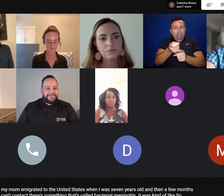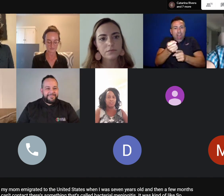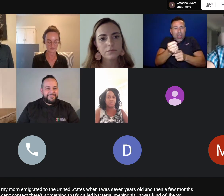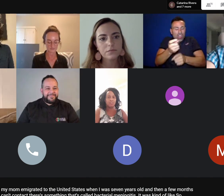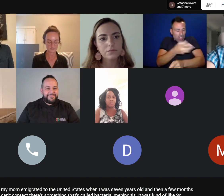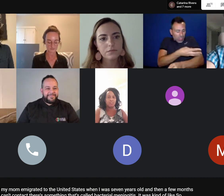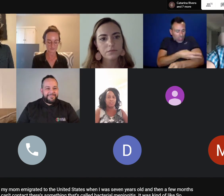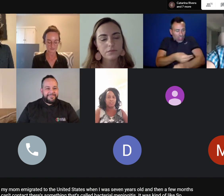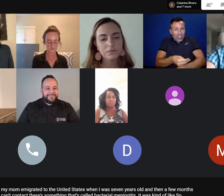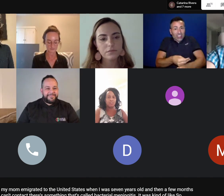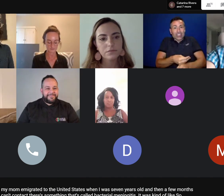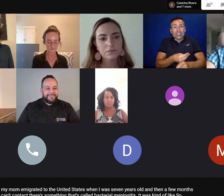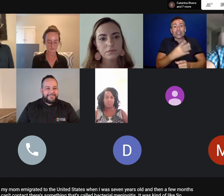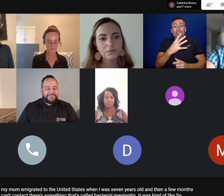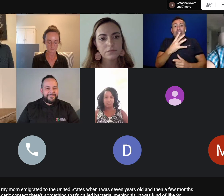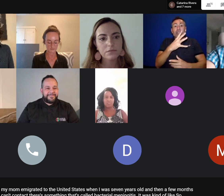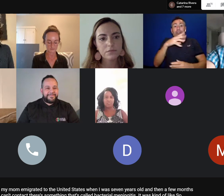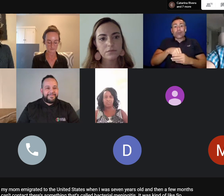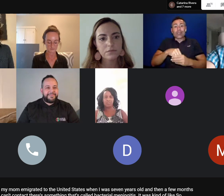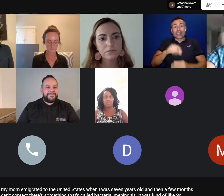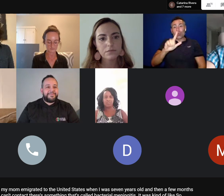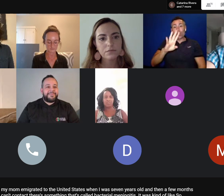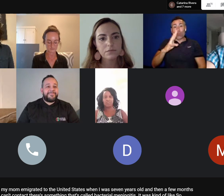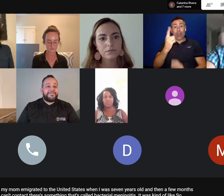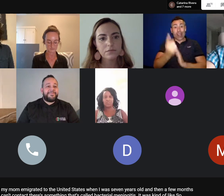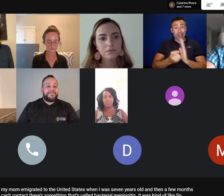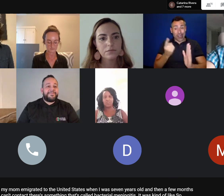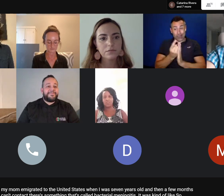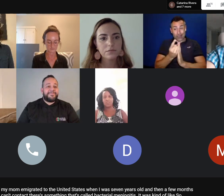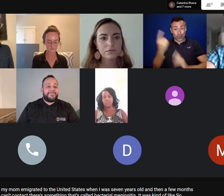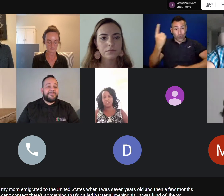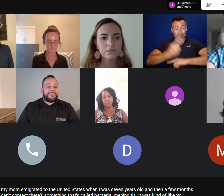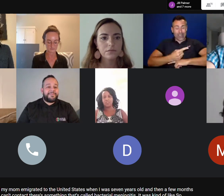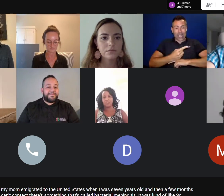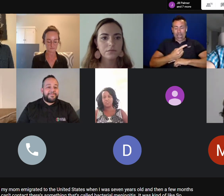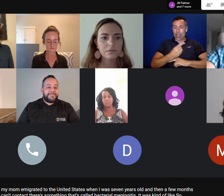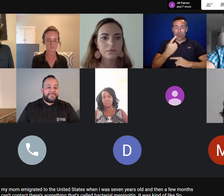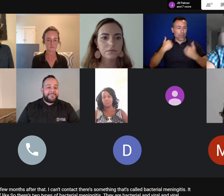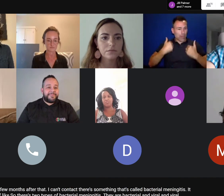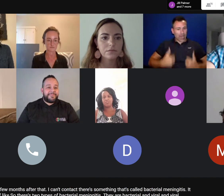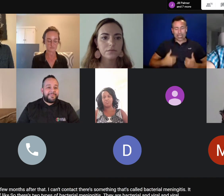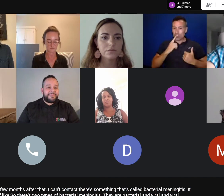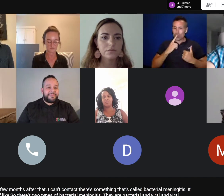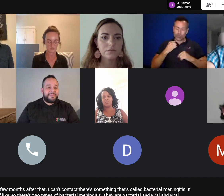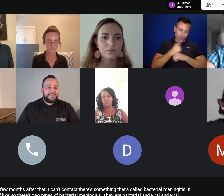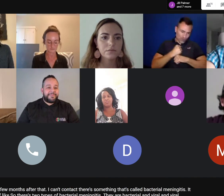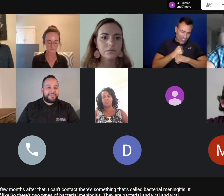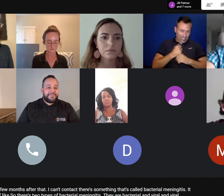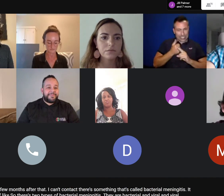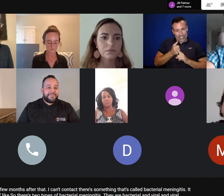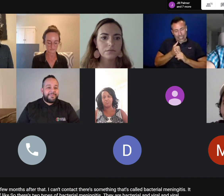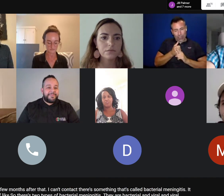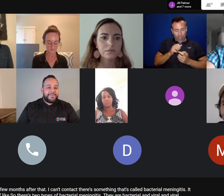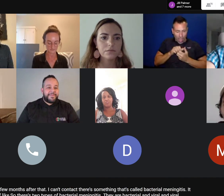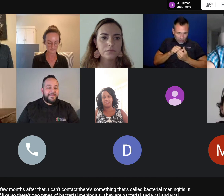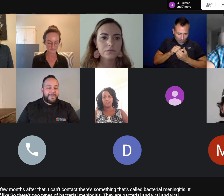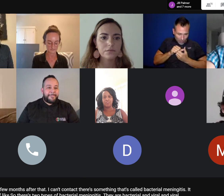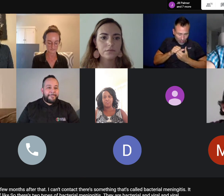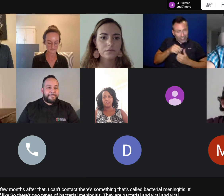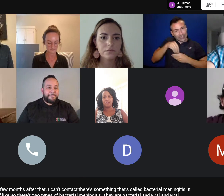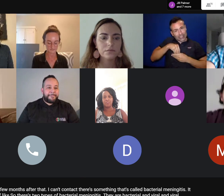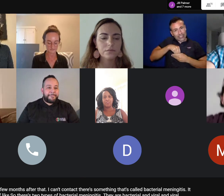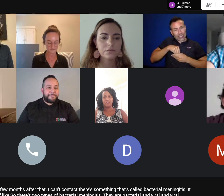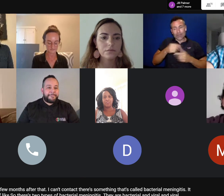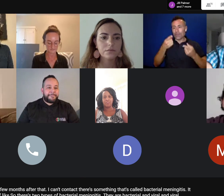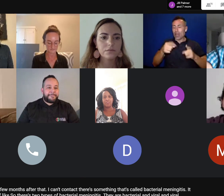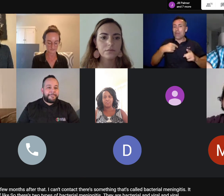within 24 hours, your body just completely attacks itself. And that happened to me, and it happened just a